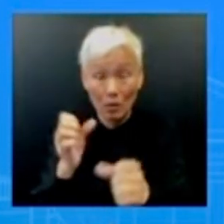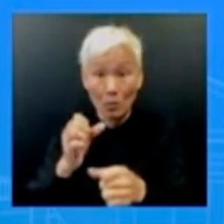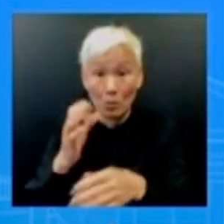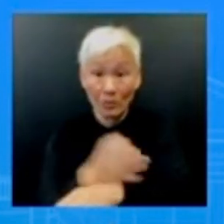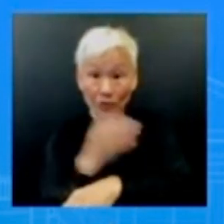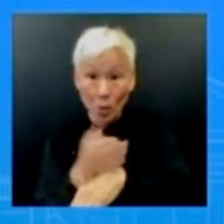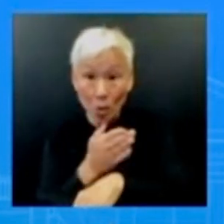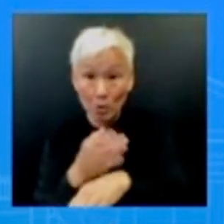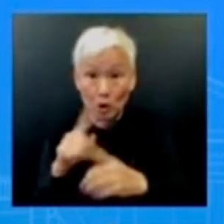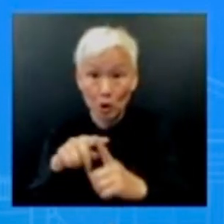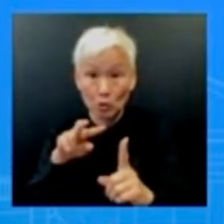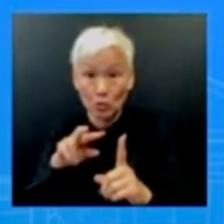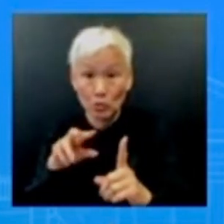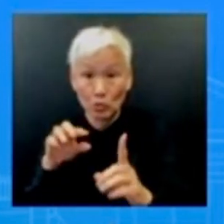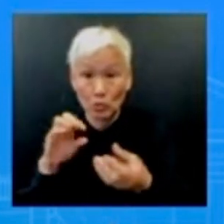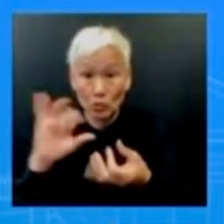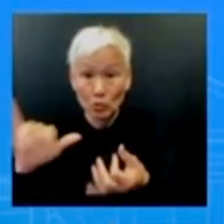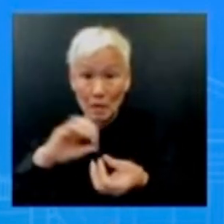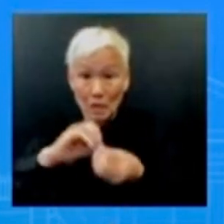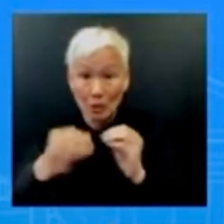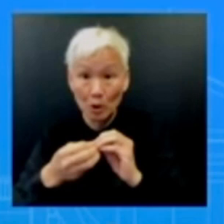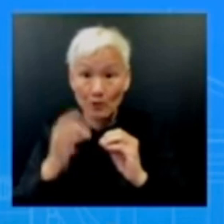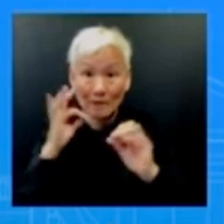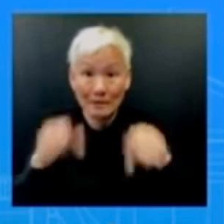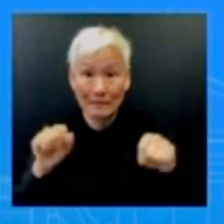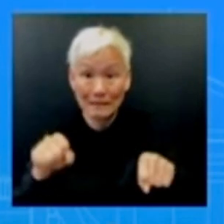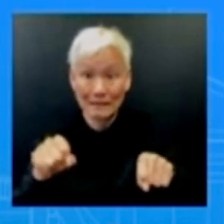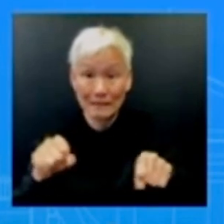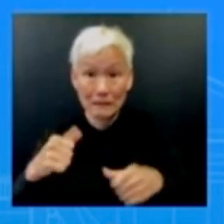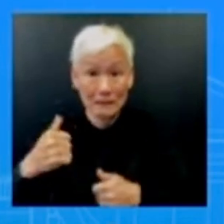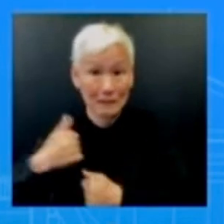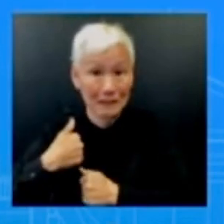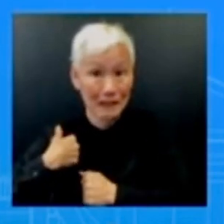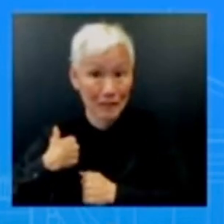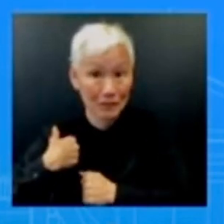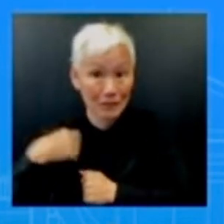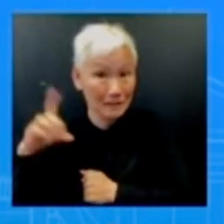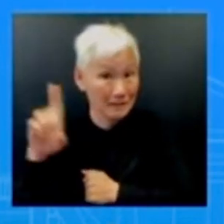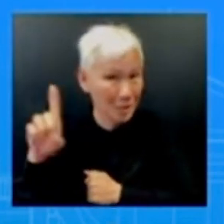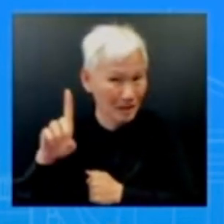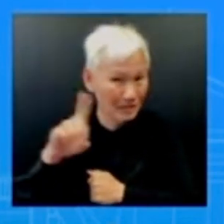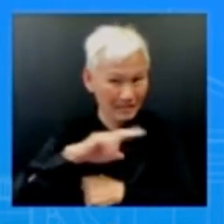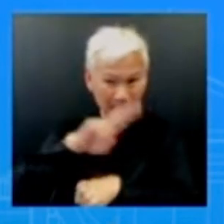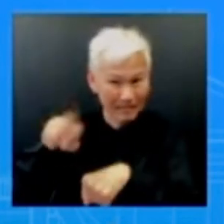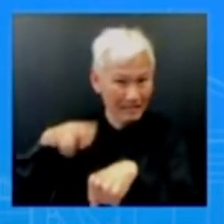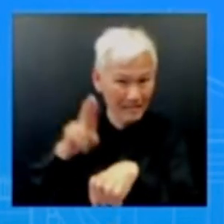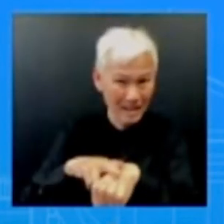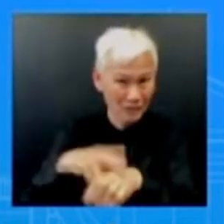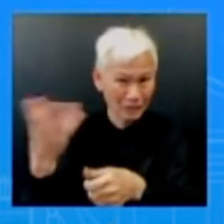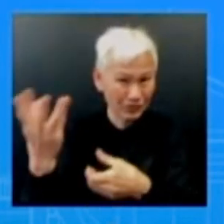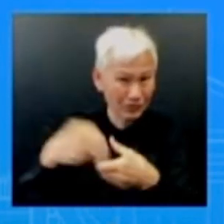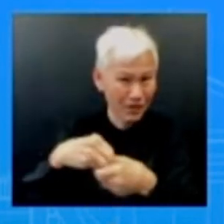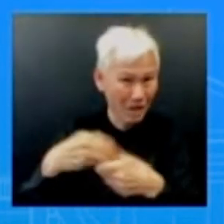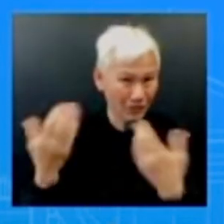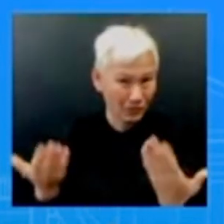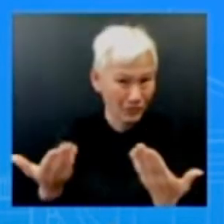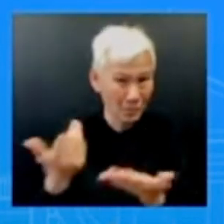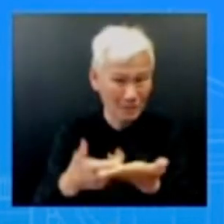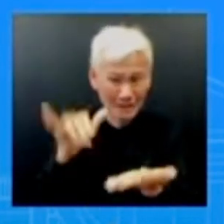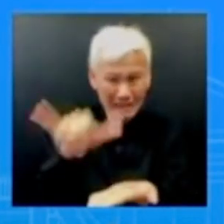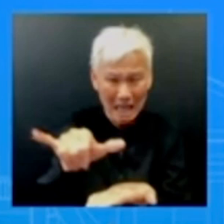U.S. withholds military assistance for democratic reasons or concerns. One of the main things